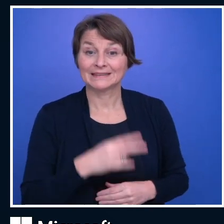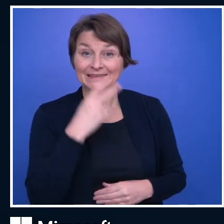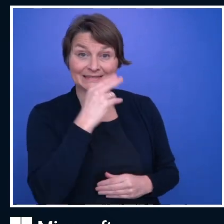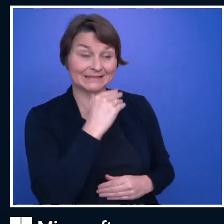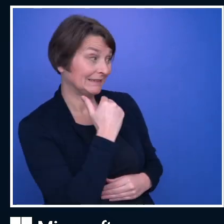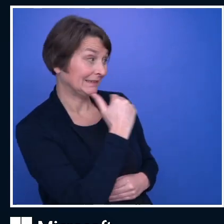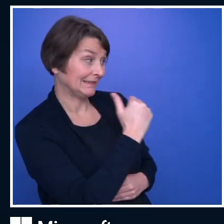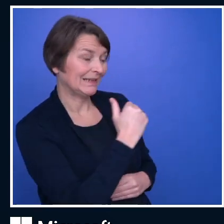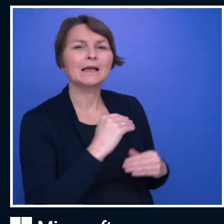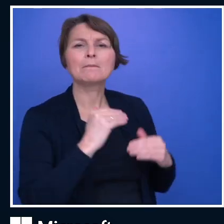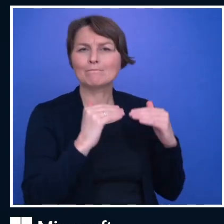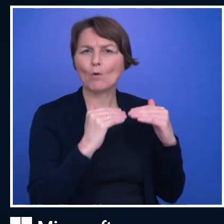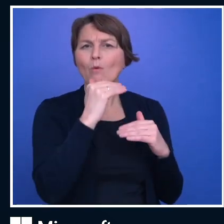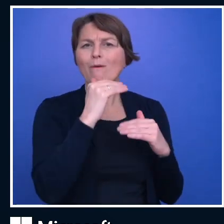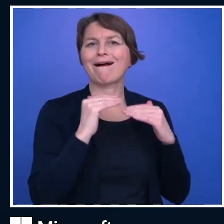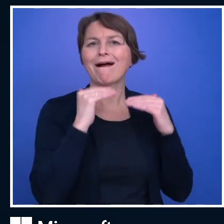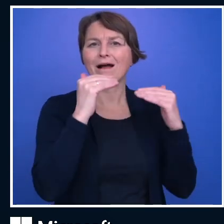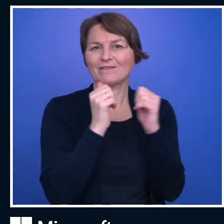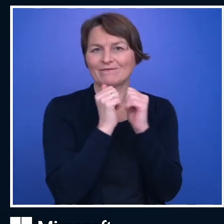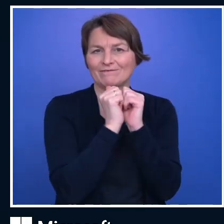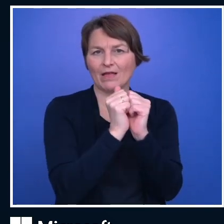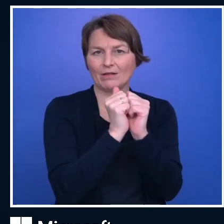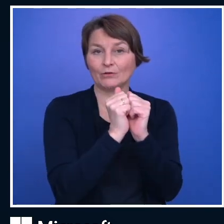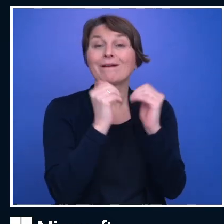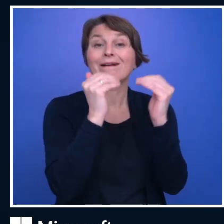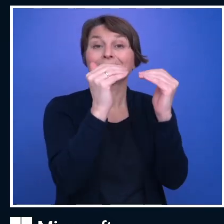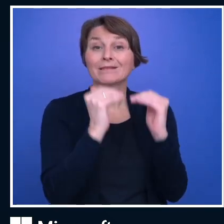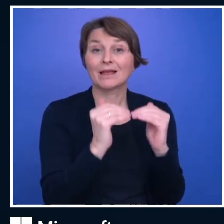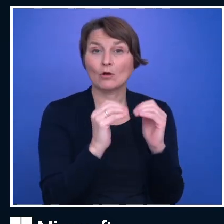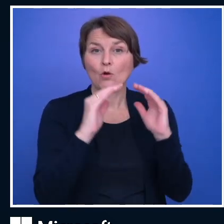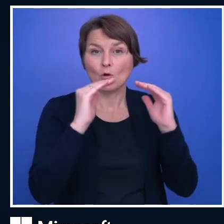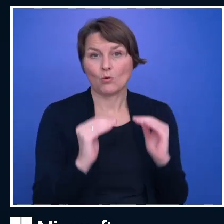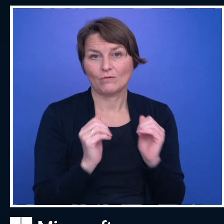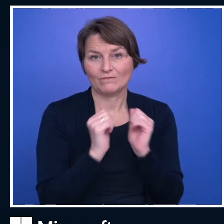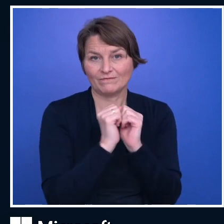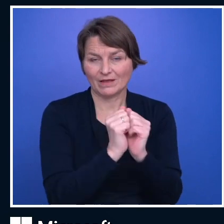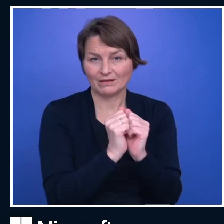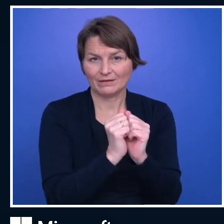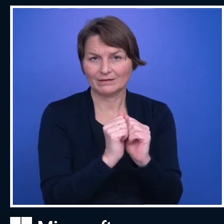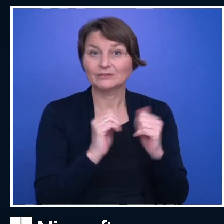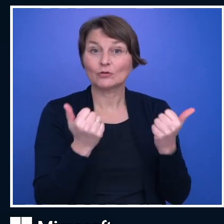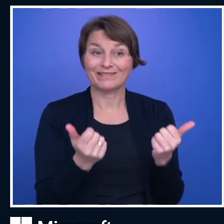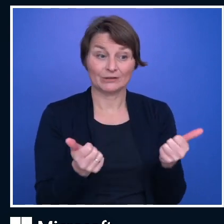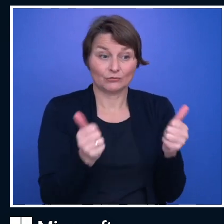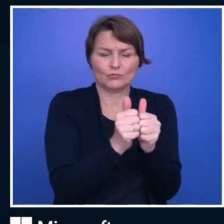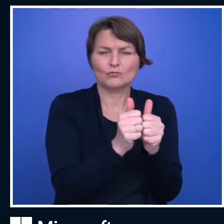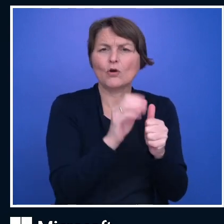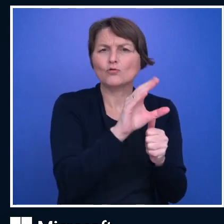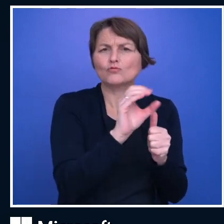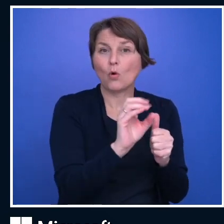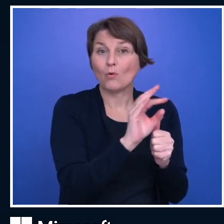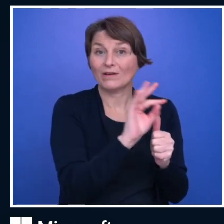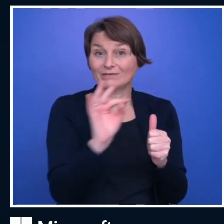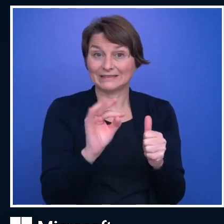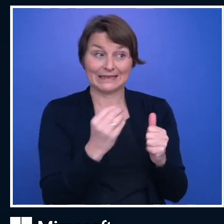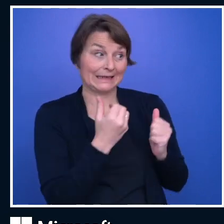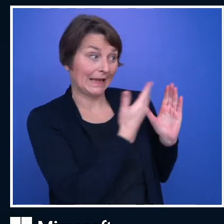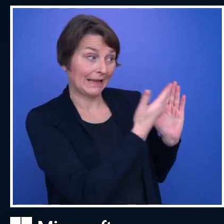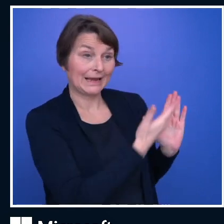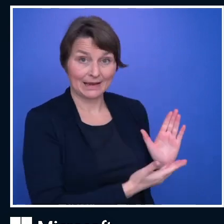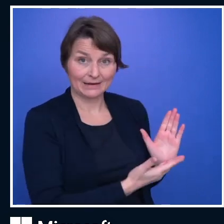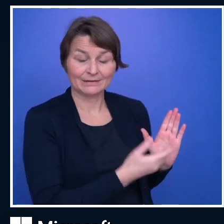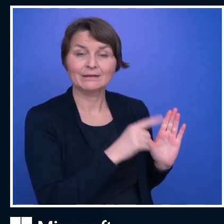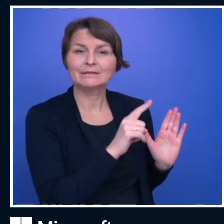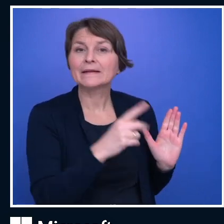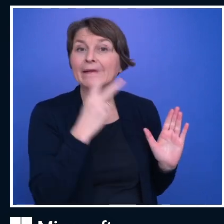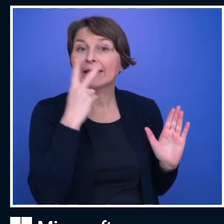W3 automatically takes a lower value. So these are the coefficients that you get. And when you get these coefficients, you try and